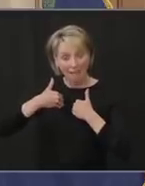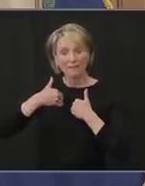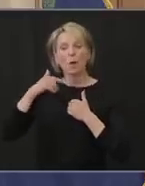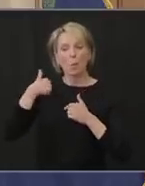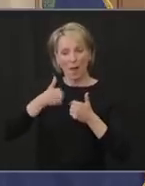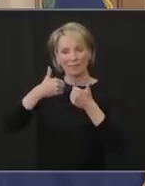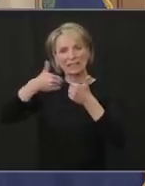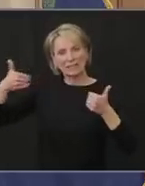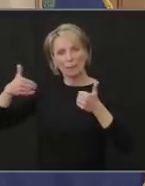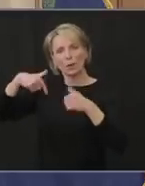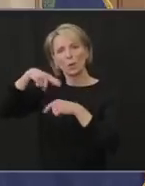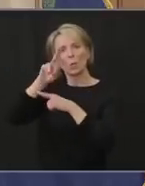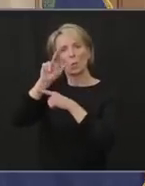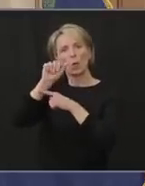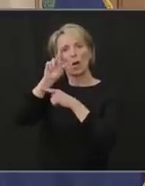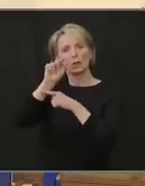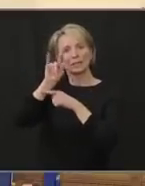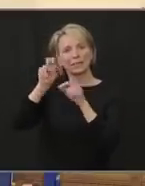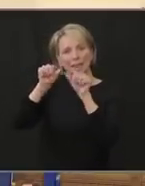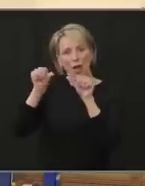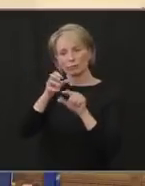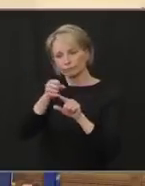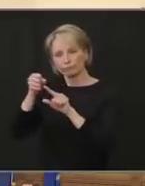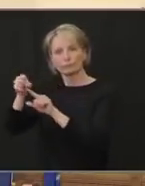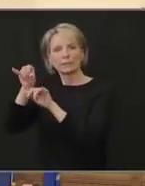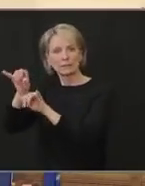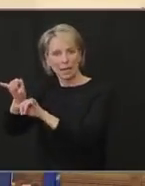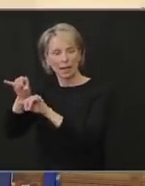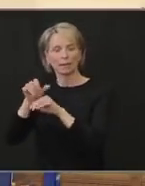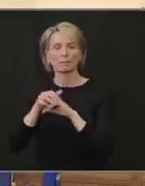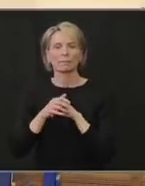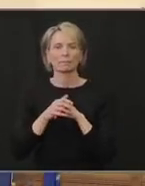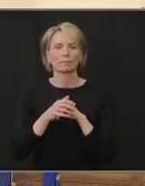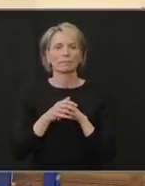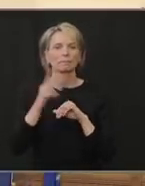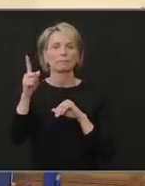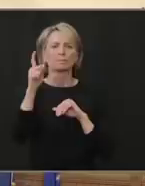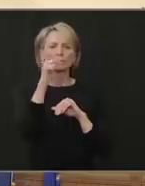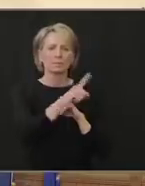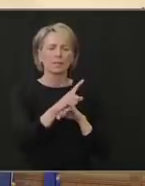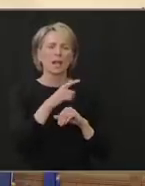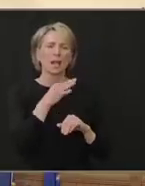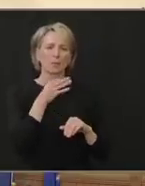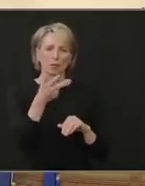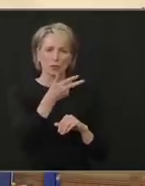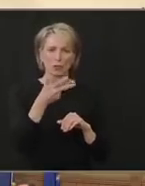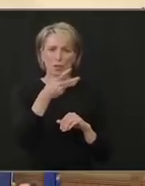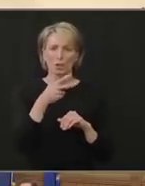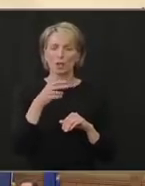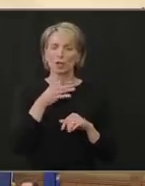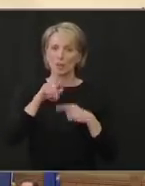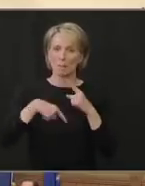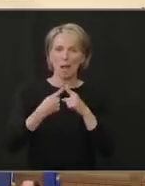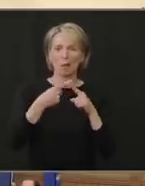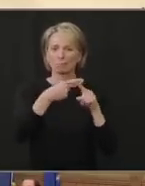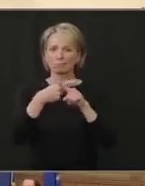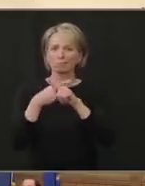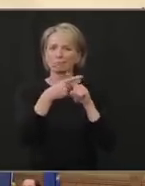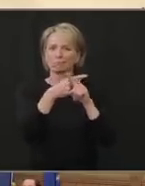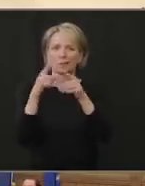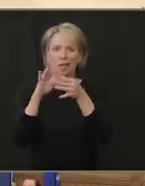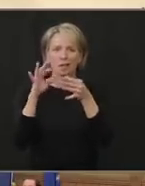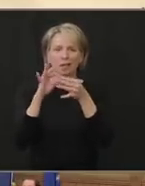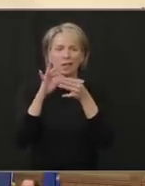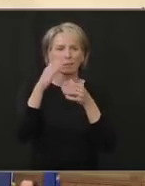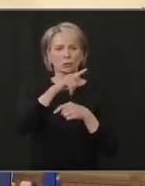area. The senators and governors, are you worried about mixed messaging? Because what you're saying about social distancing, staying the course,